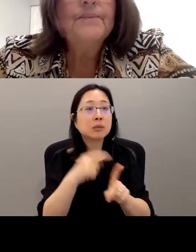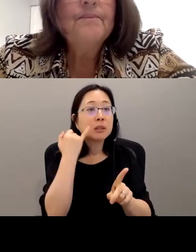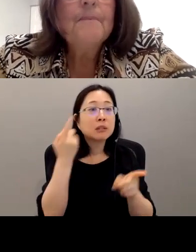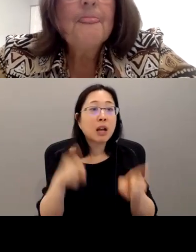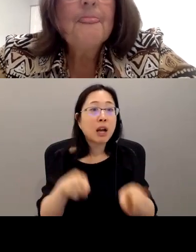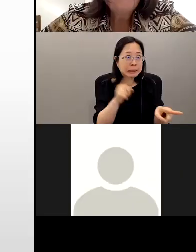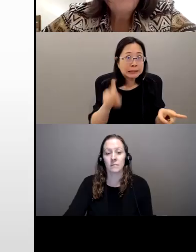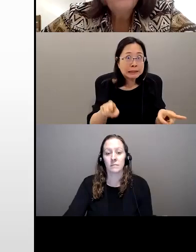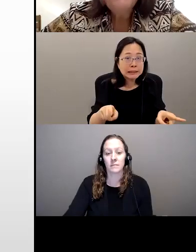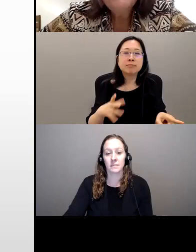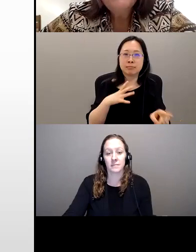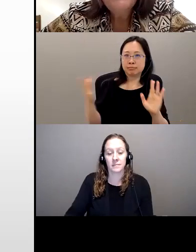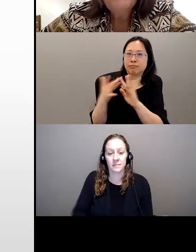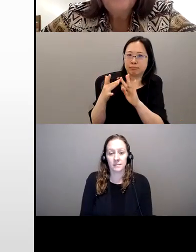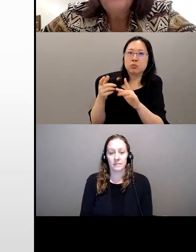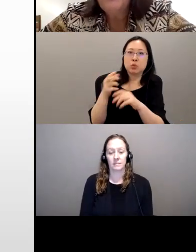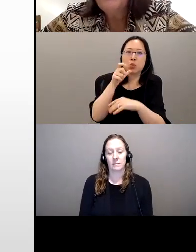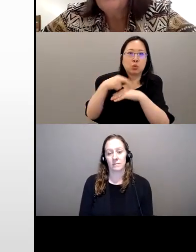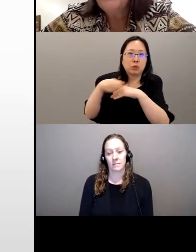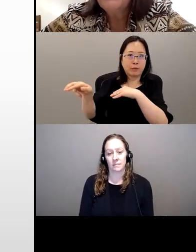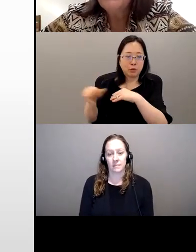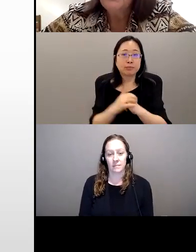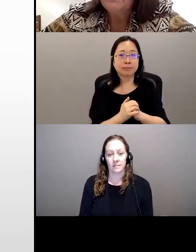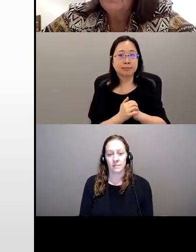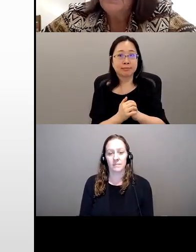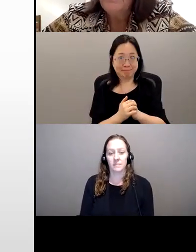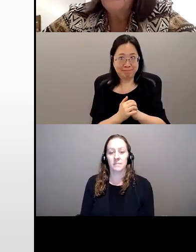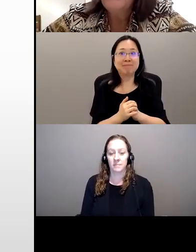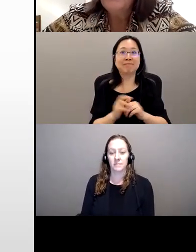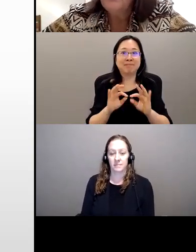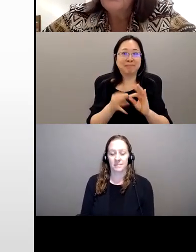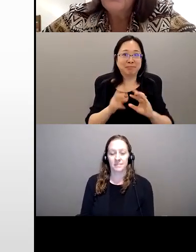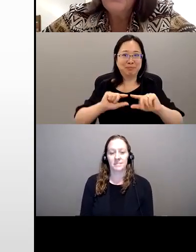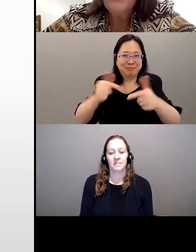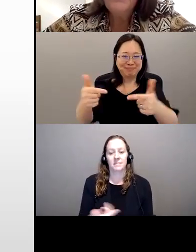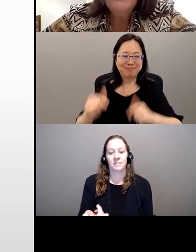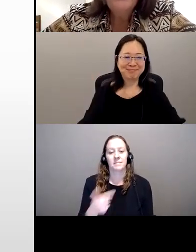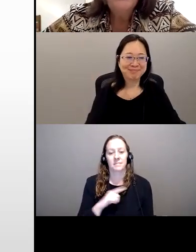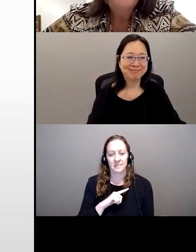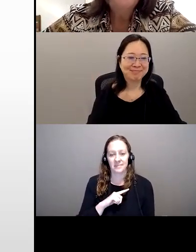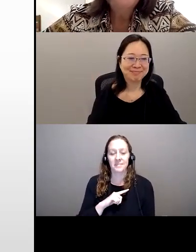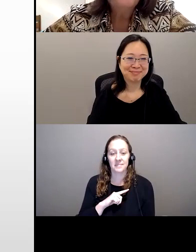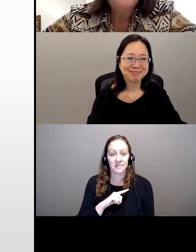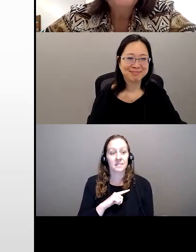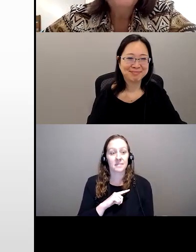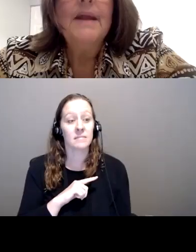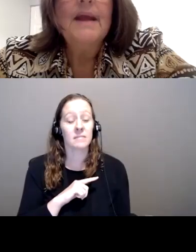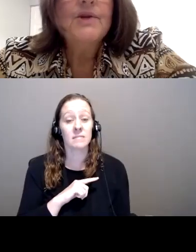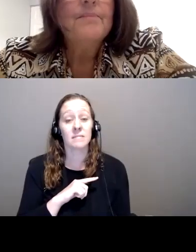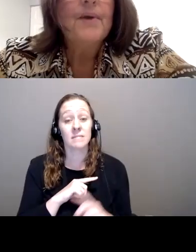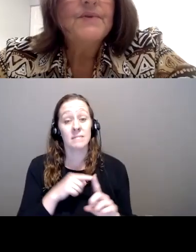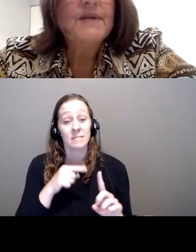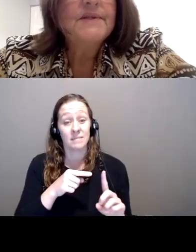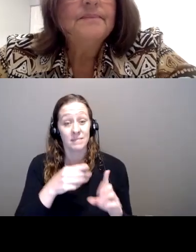to. And we talk to them about what the process would look like when they go through a